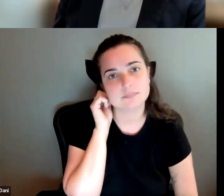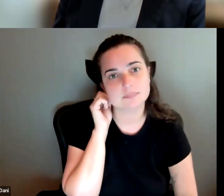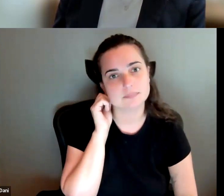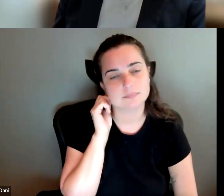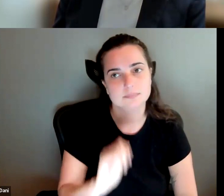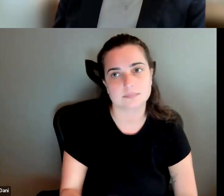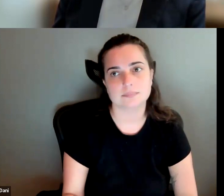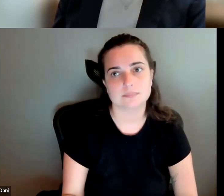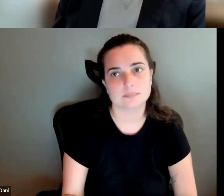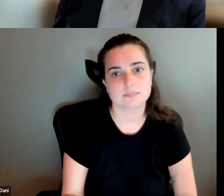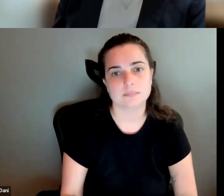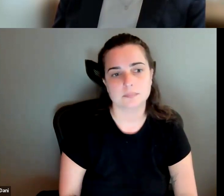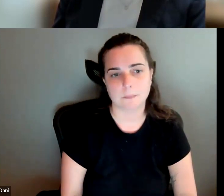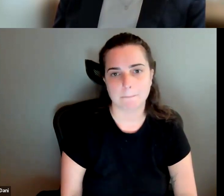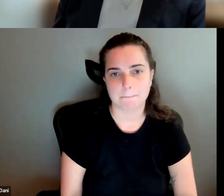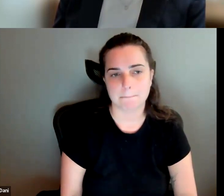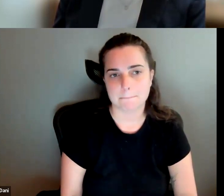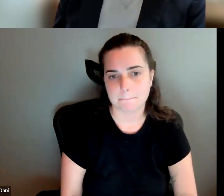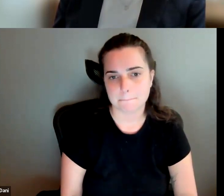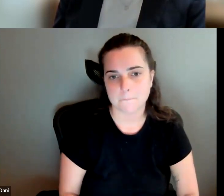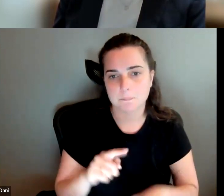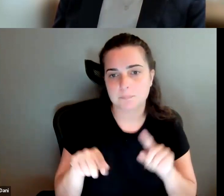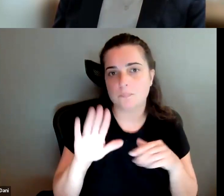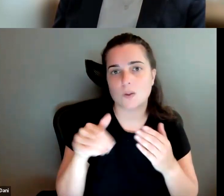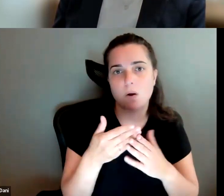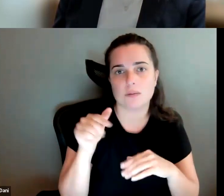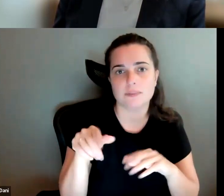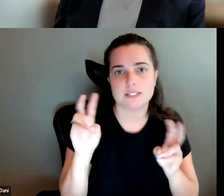all of these kind of pertain to us.